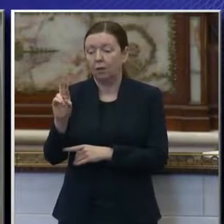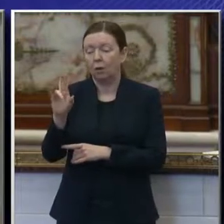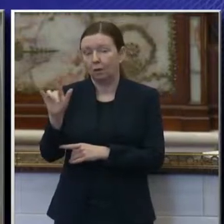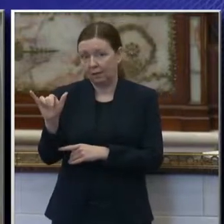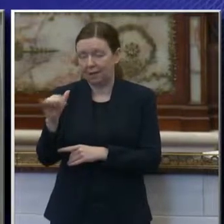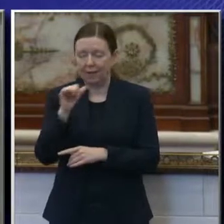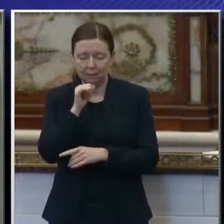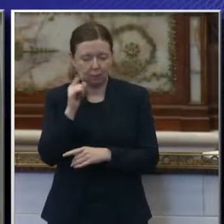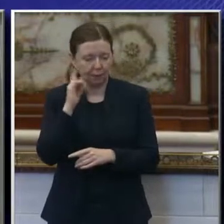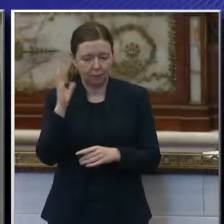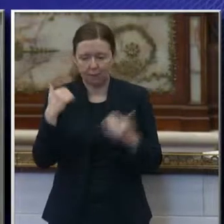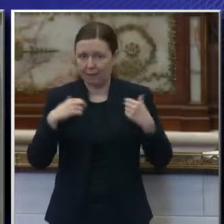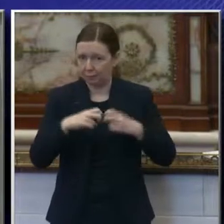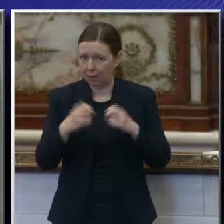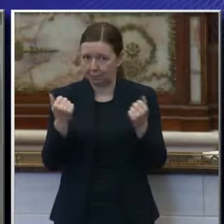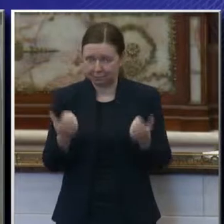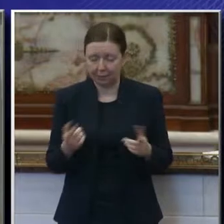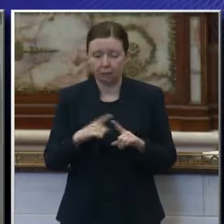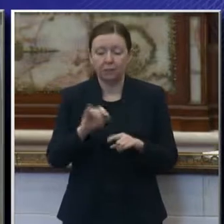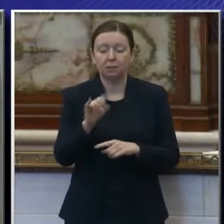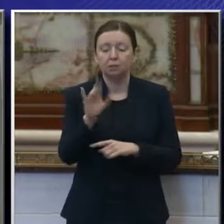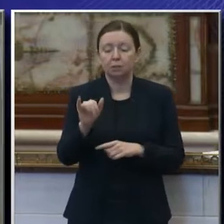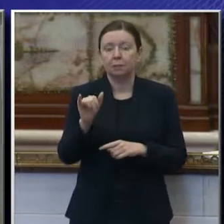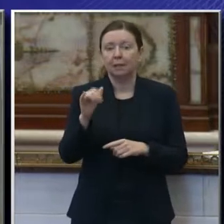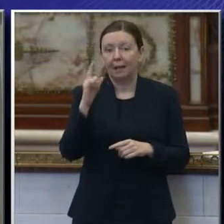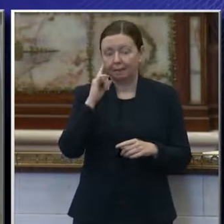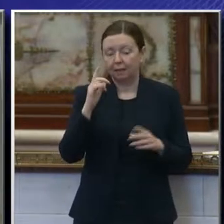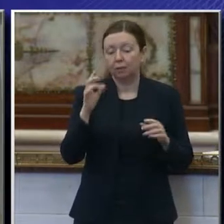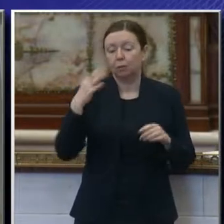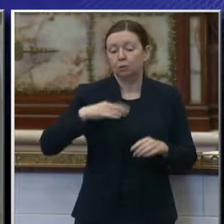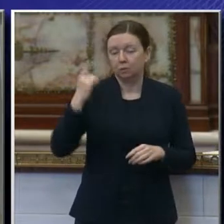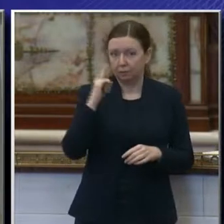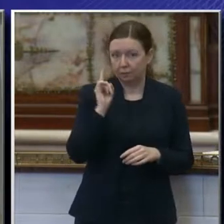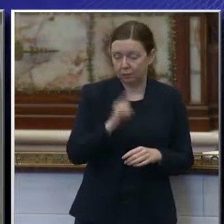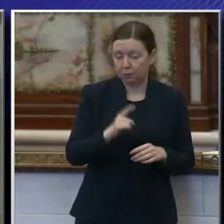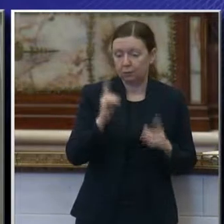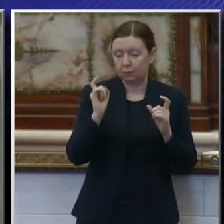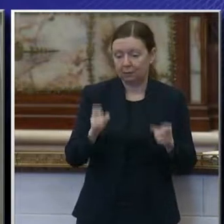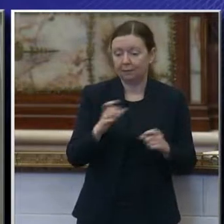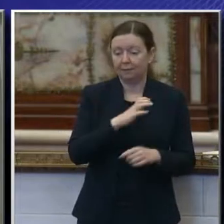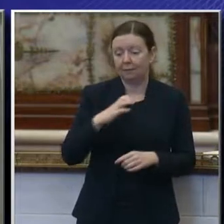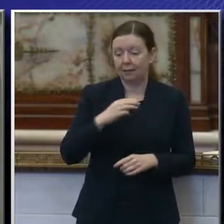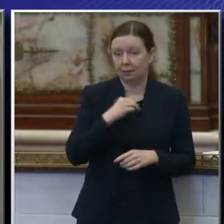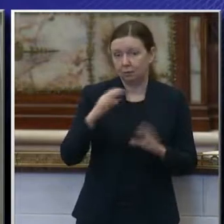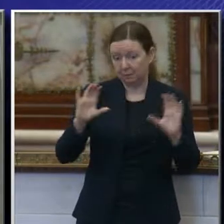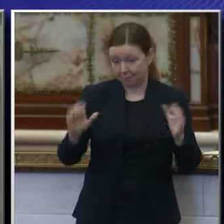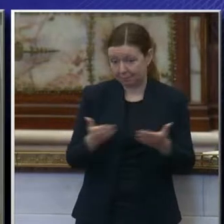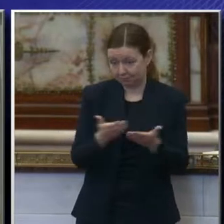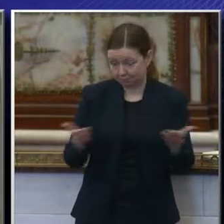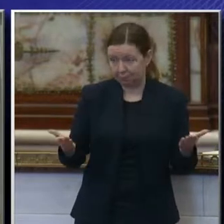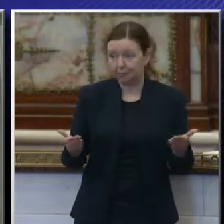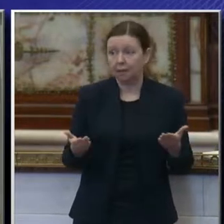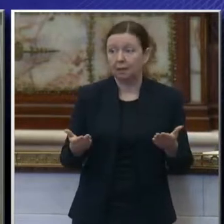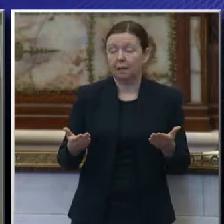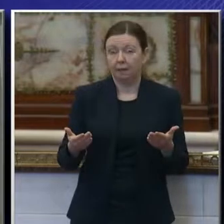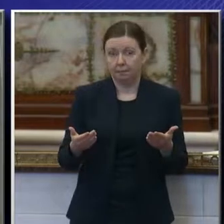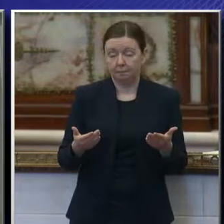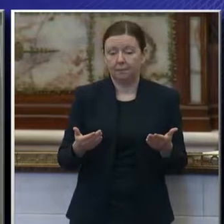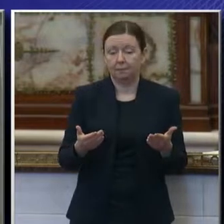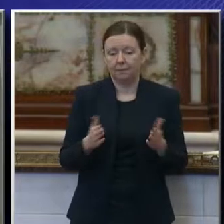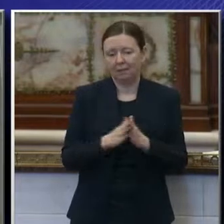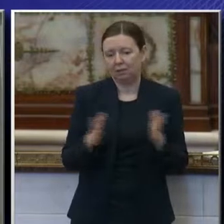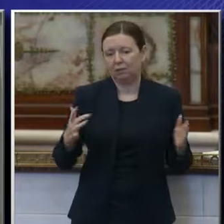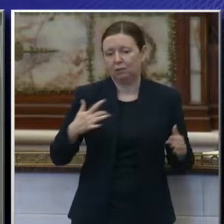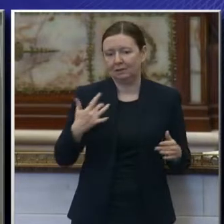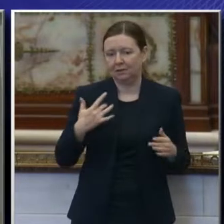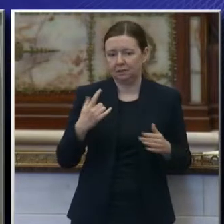there. Jeremy, I think it would be useful for you to give the councilman and the whole council board a general sense of what you know,